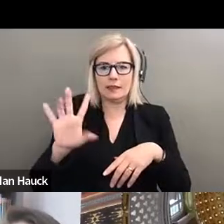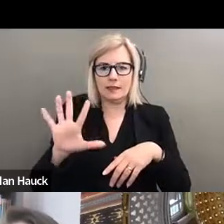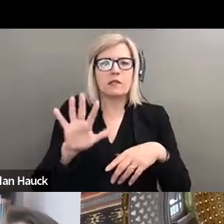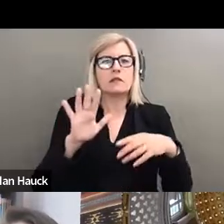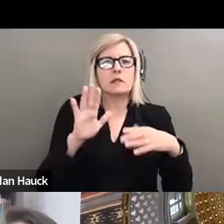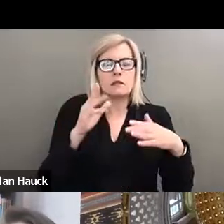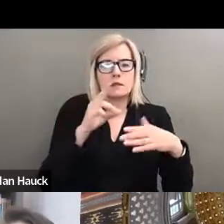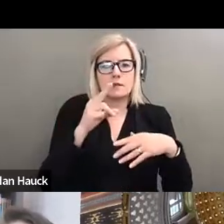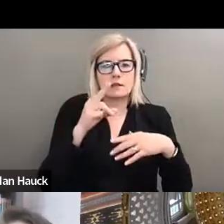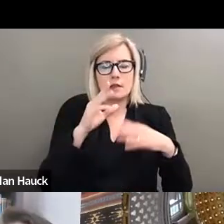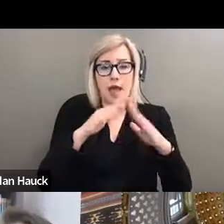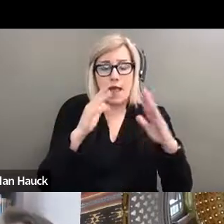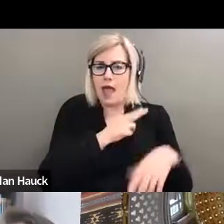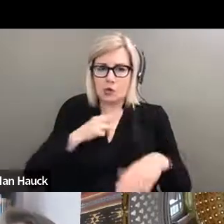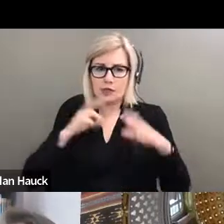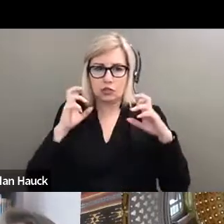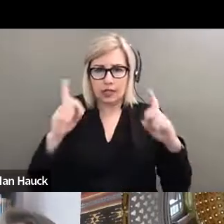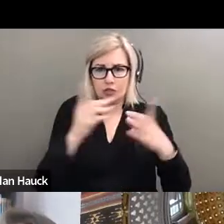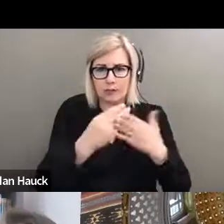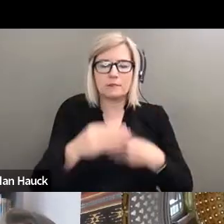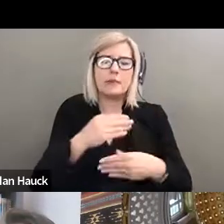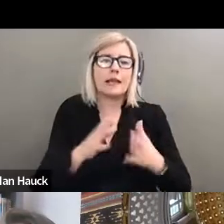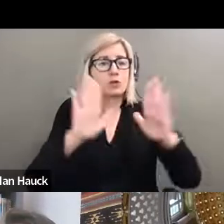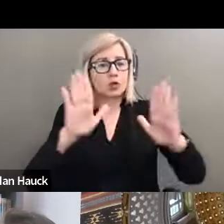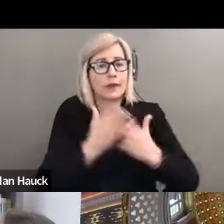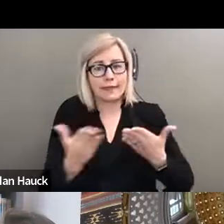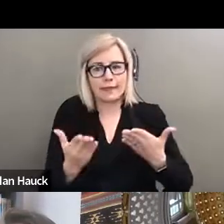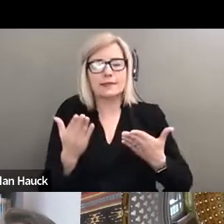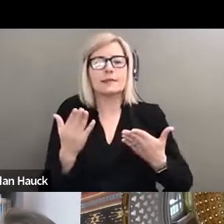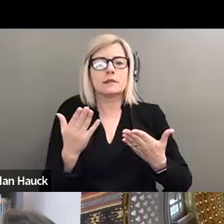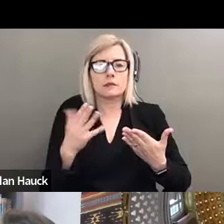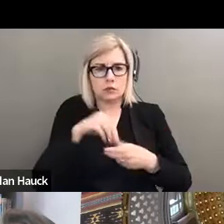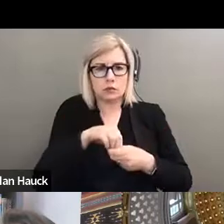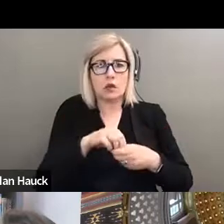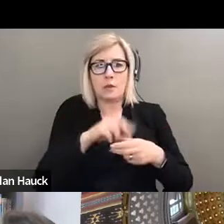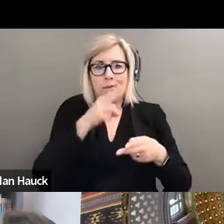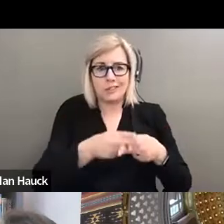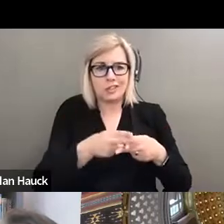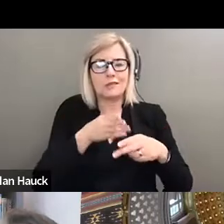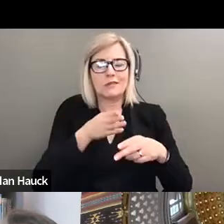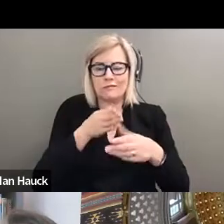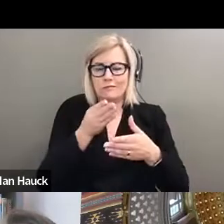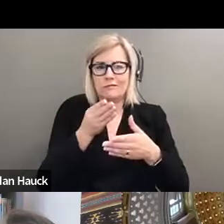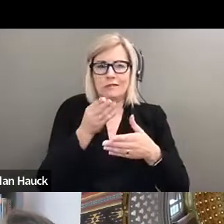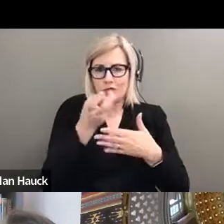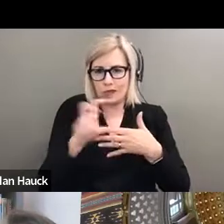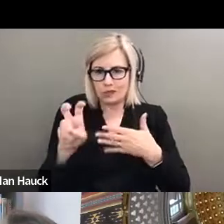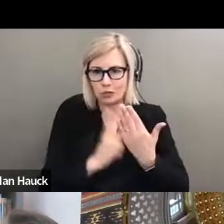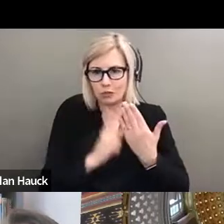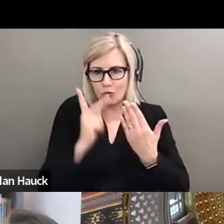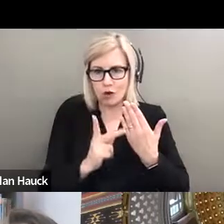on the House floor. And it has some great things in here. I mentioned the post-secondary transition programs,